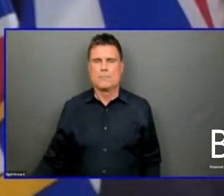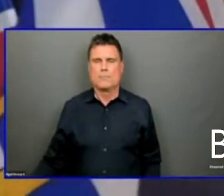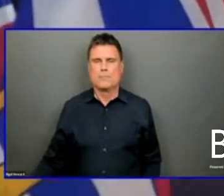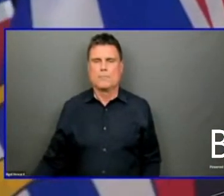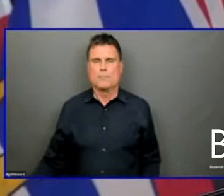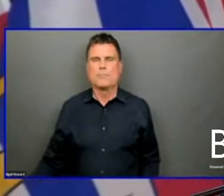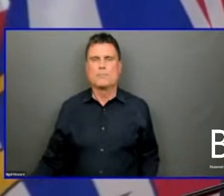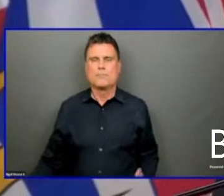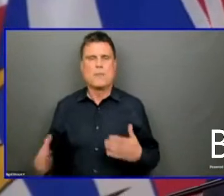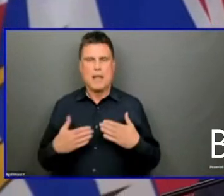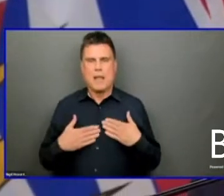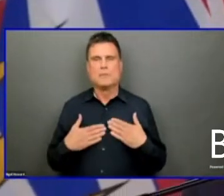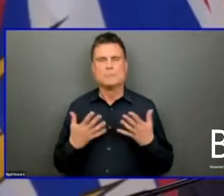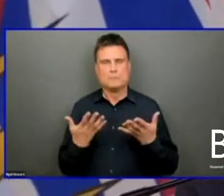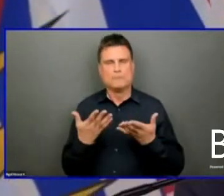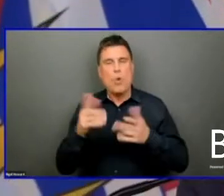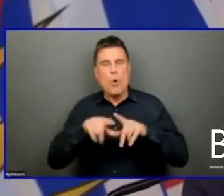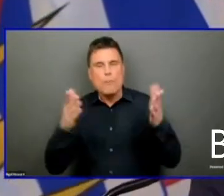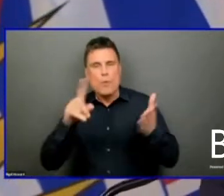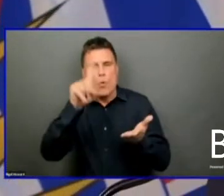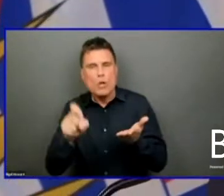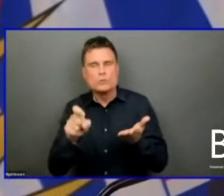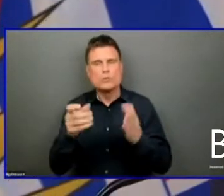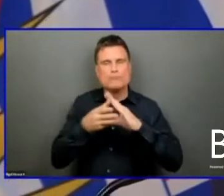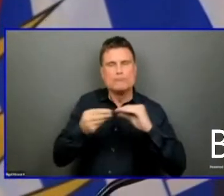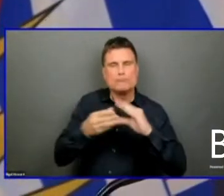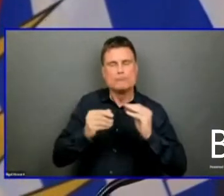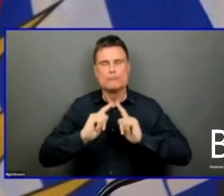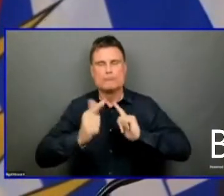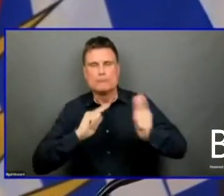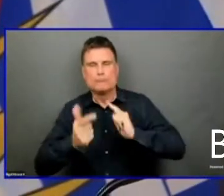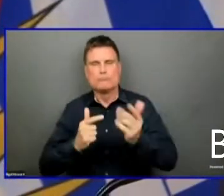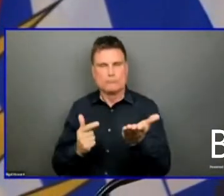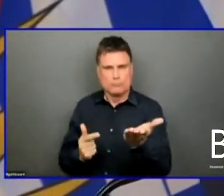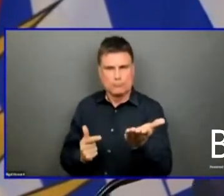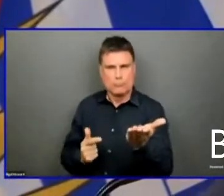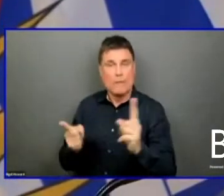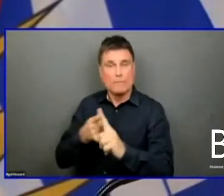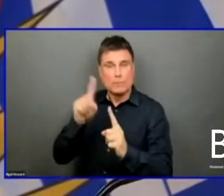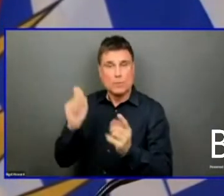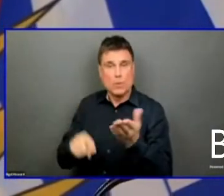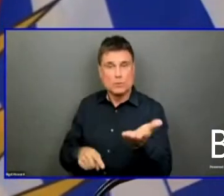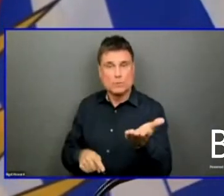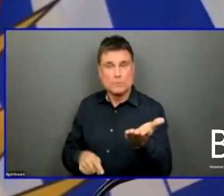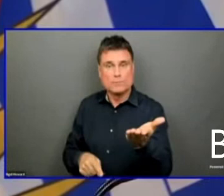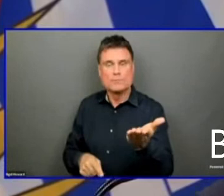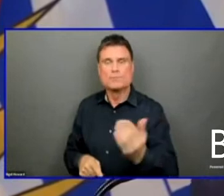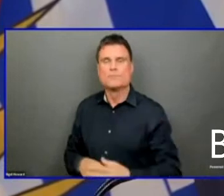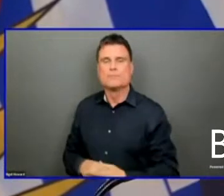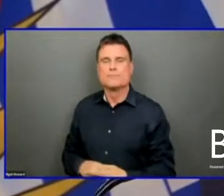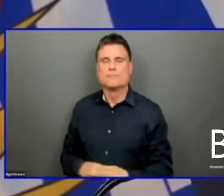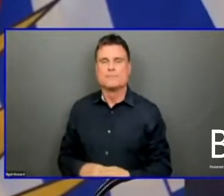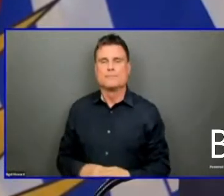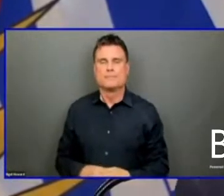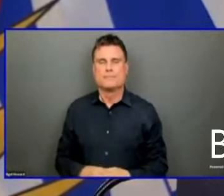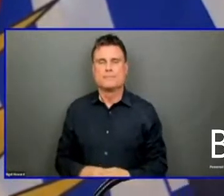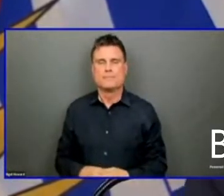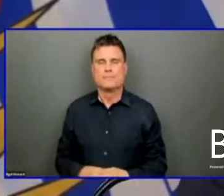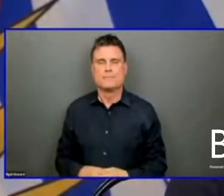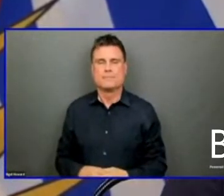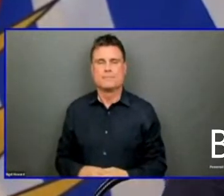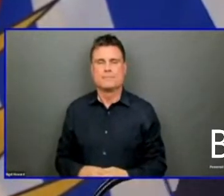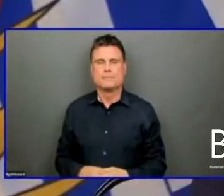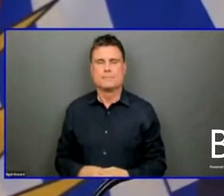on the line, please press *1 to enter the queue. You are limited to 1 question and 1 follow-up. First, we go to Binder Sajan,